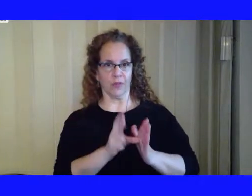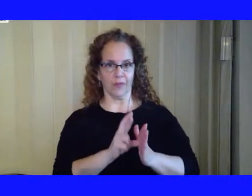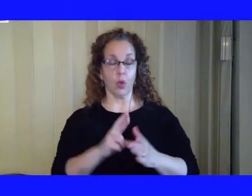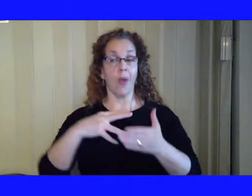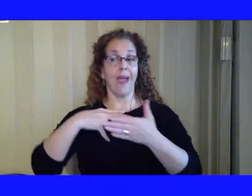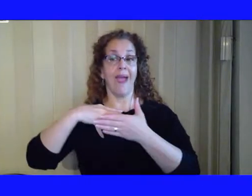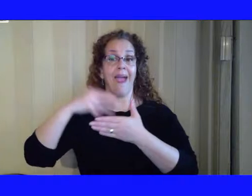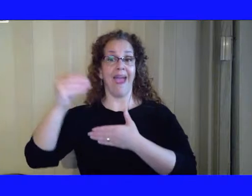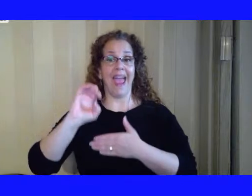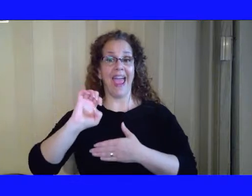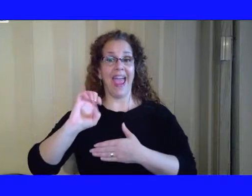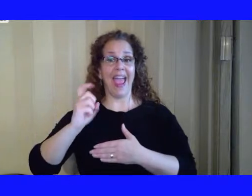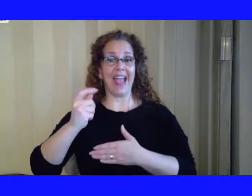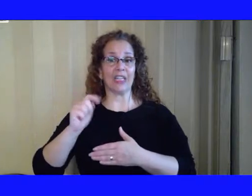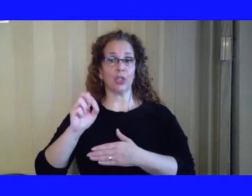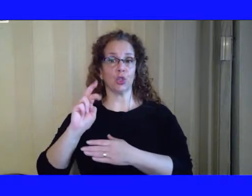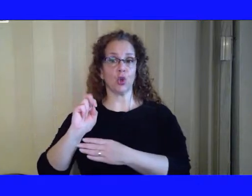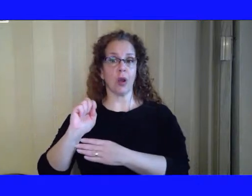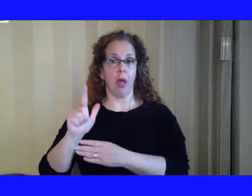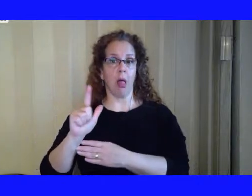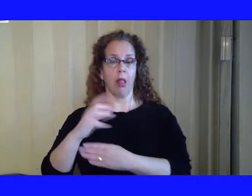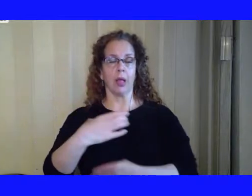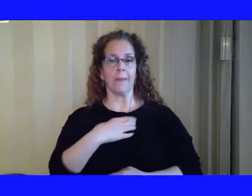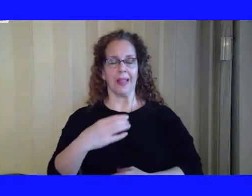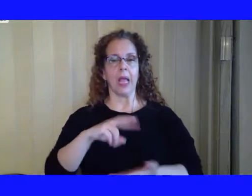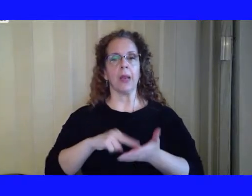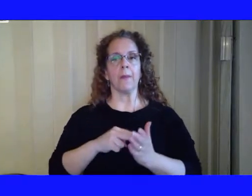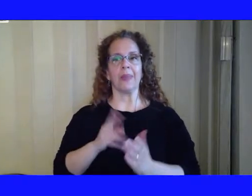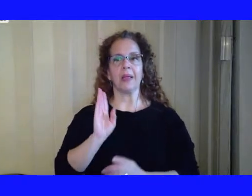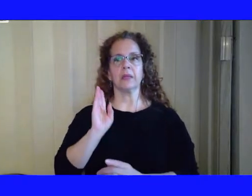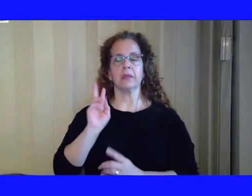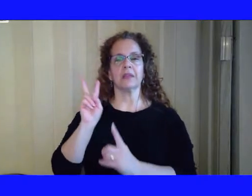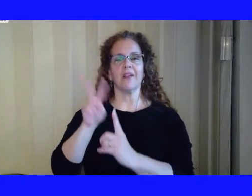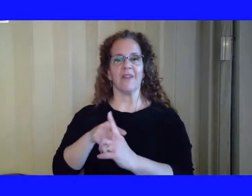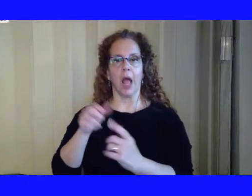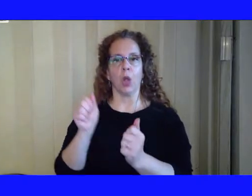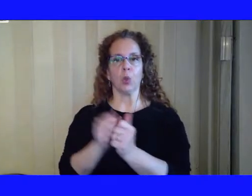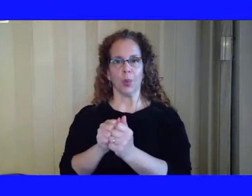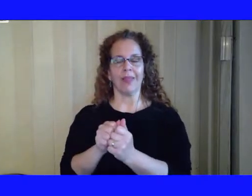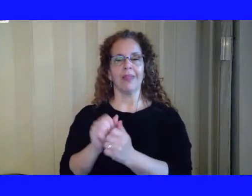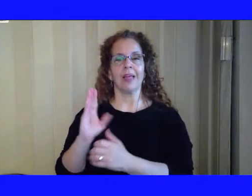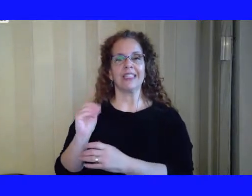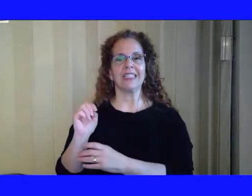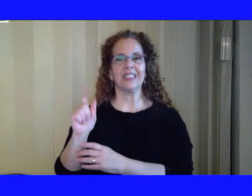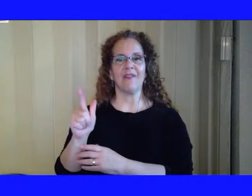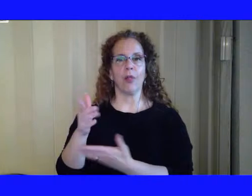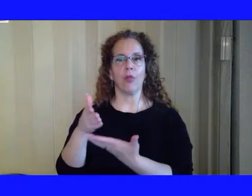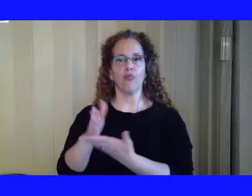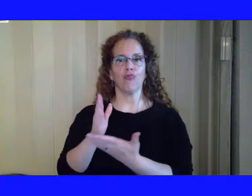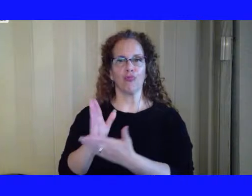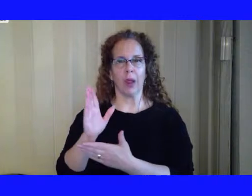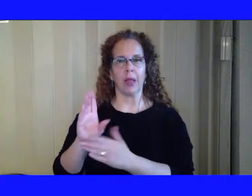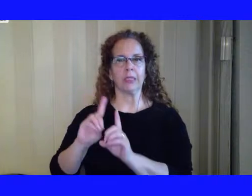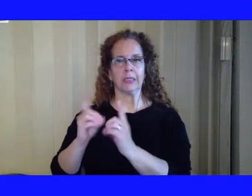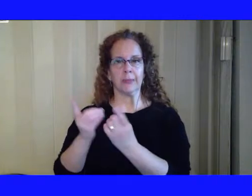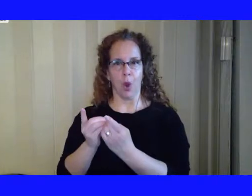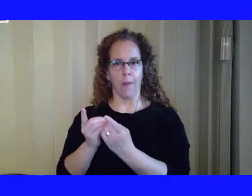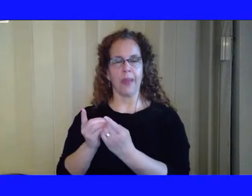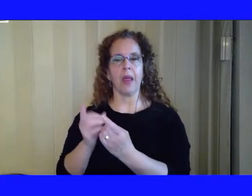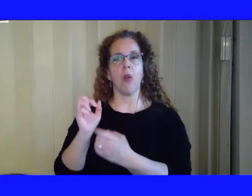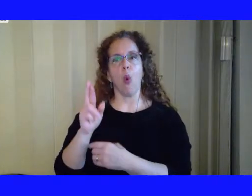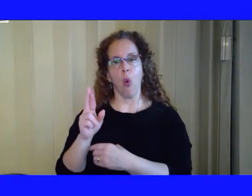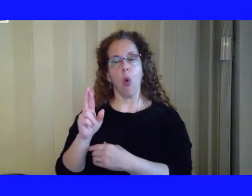from this slide, every facility is covered by an EEO officer. An EEO officer may have responsibility for more than